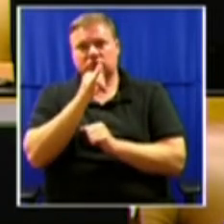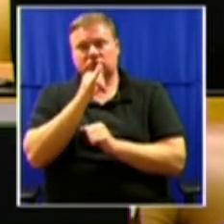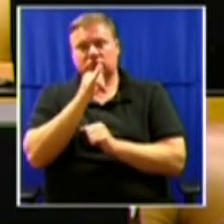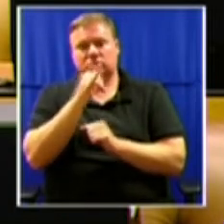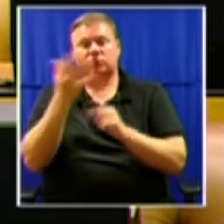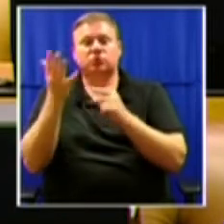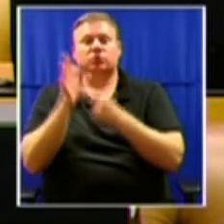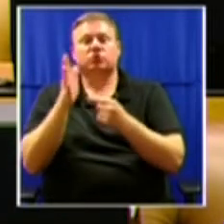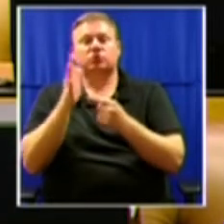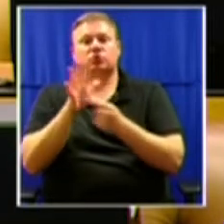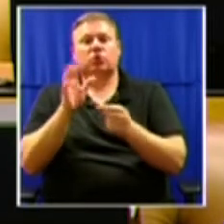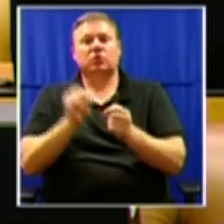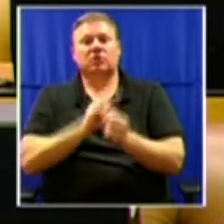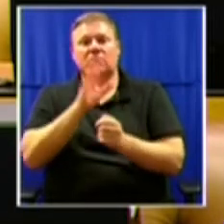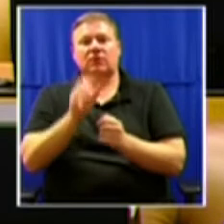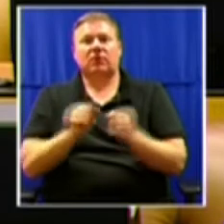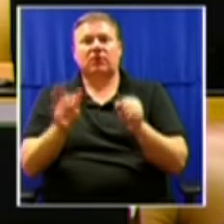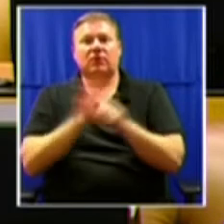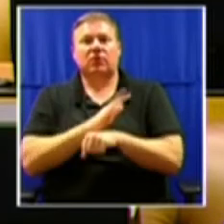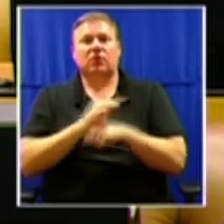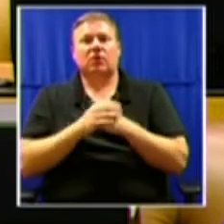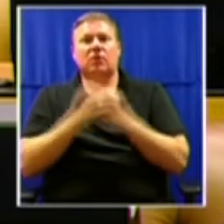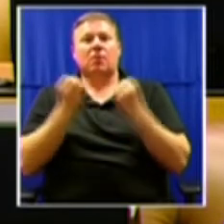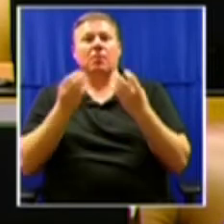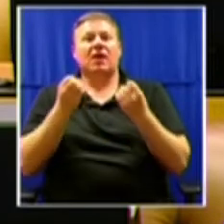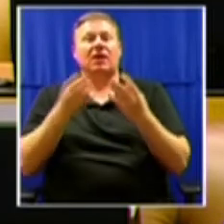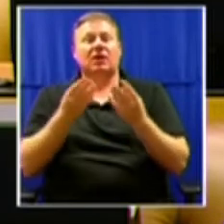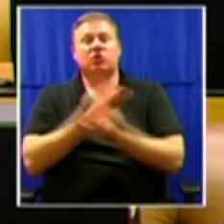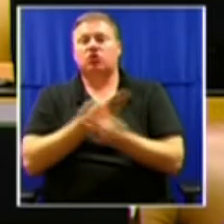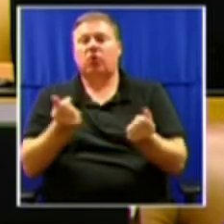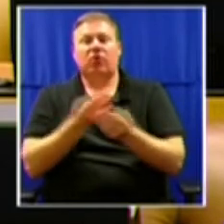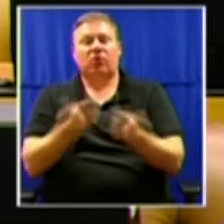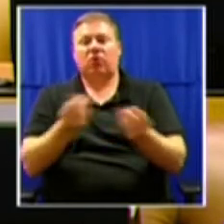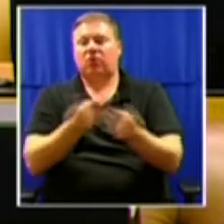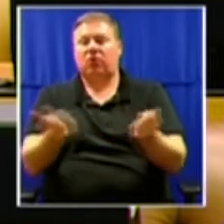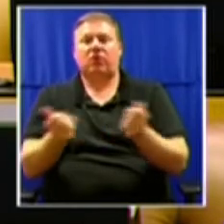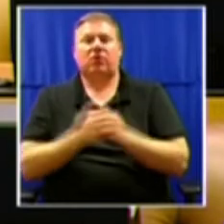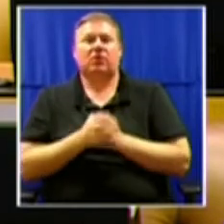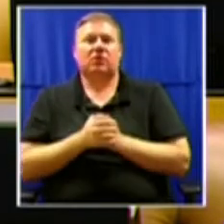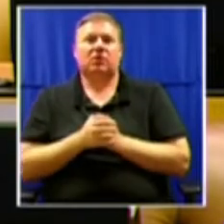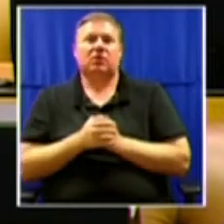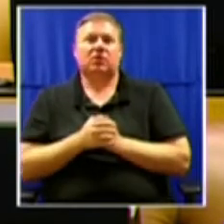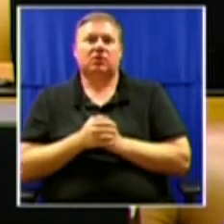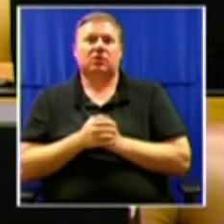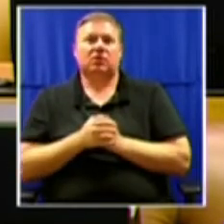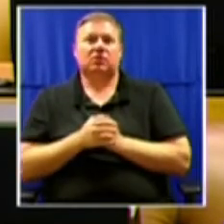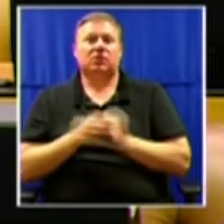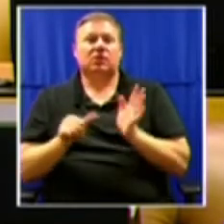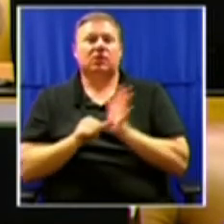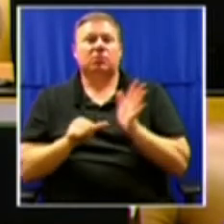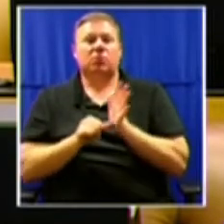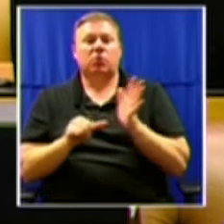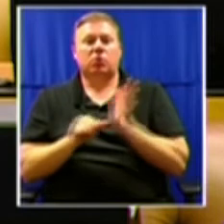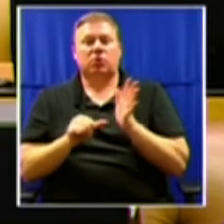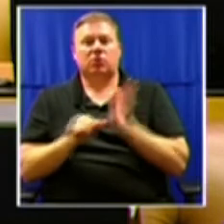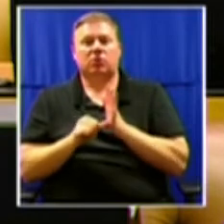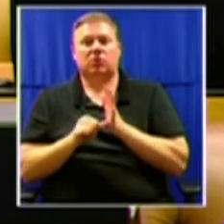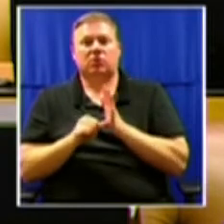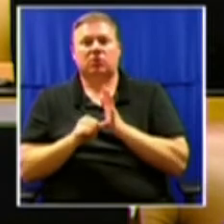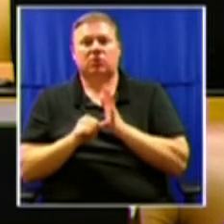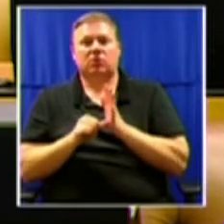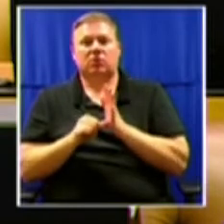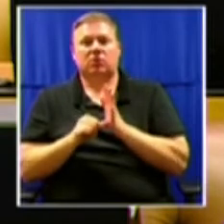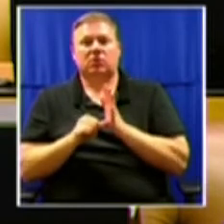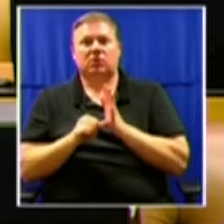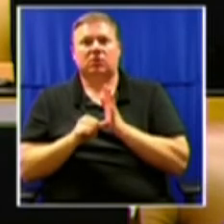in South Africa, many of them have been resolved. Maybe it will be important to say when we give